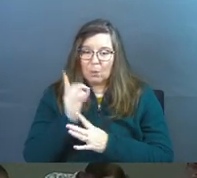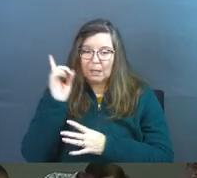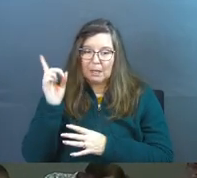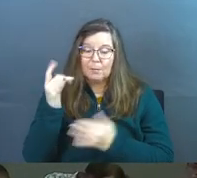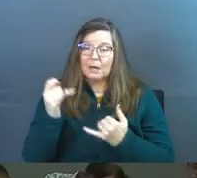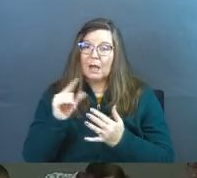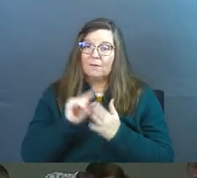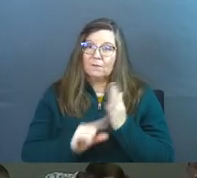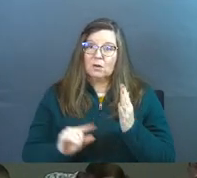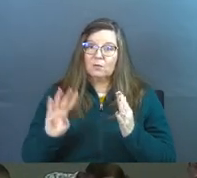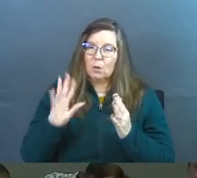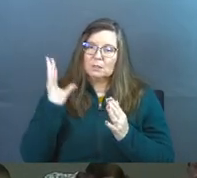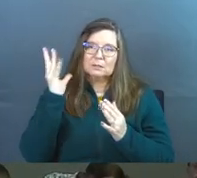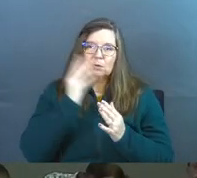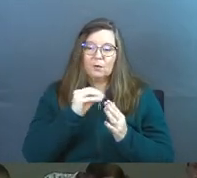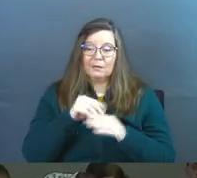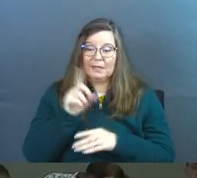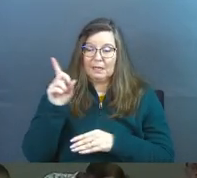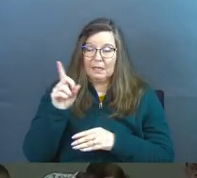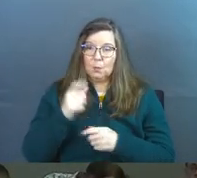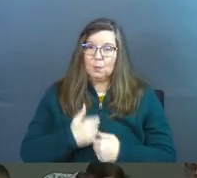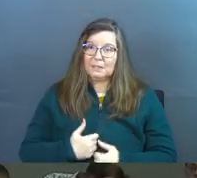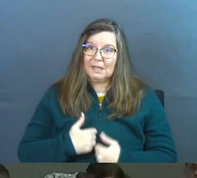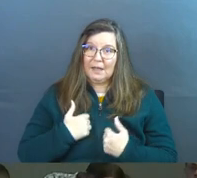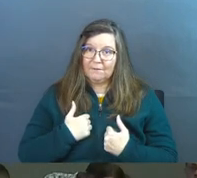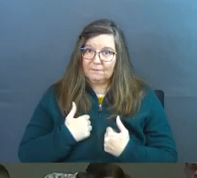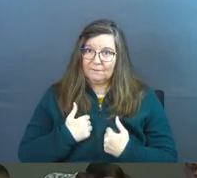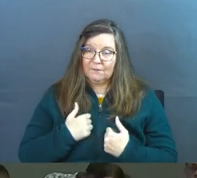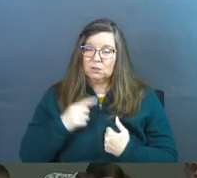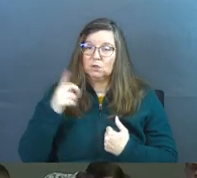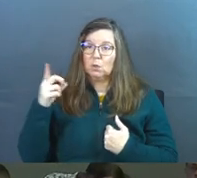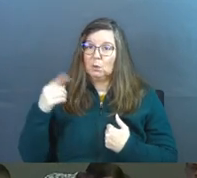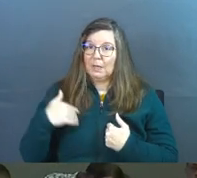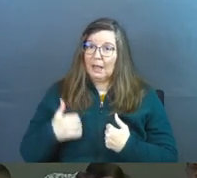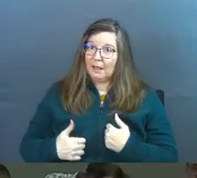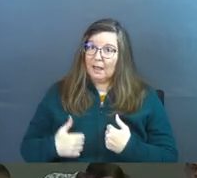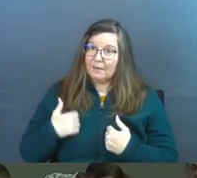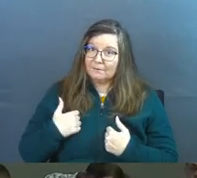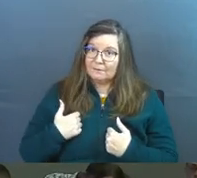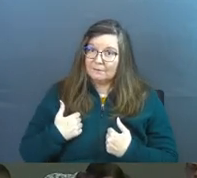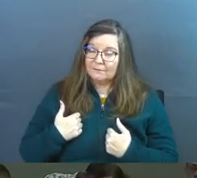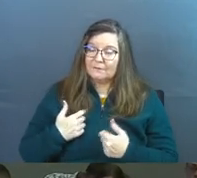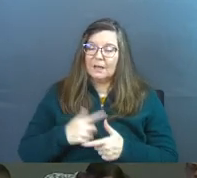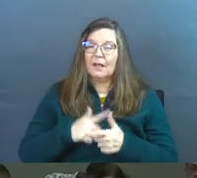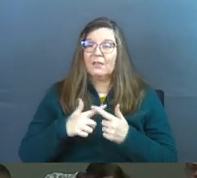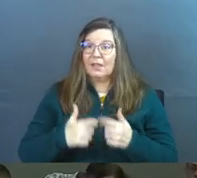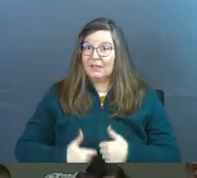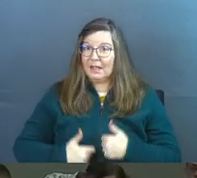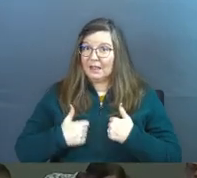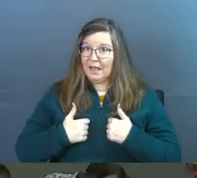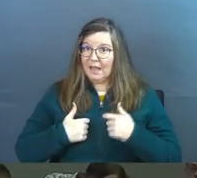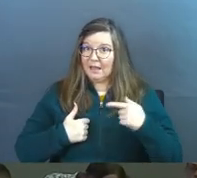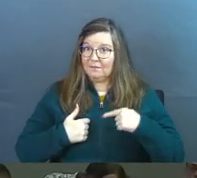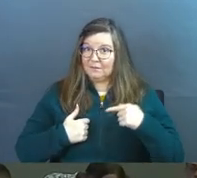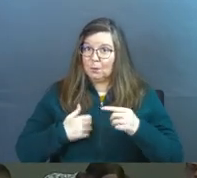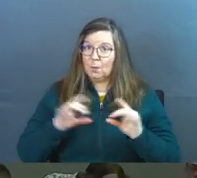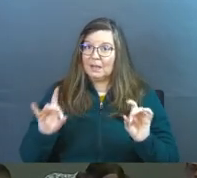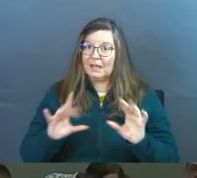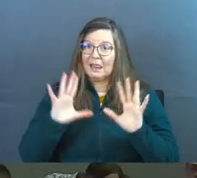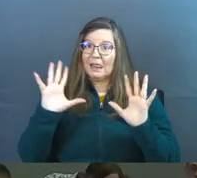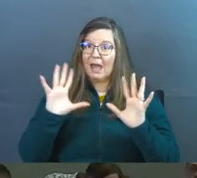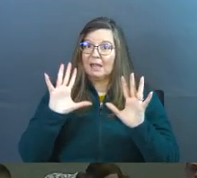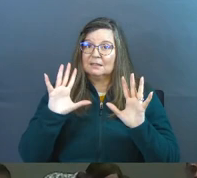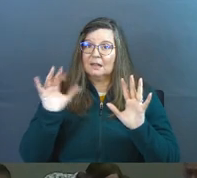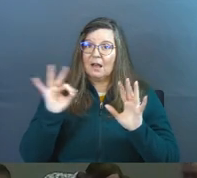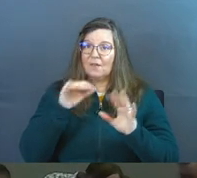him. Now, verse 4 is beautiful. In him was life. So he had life, and the life was the light of